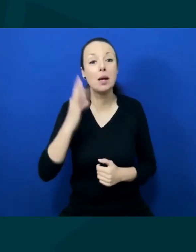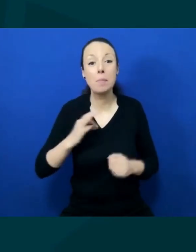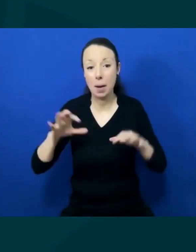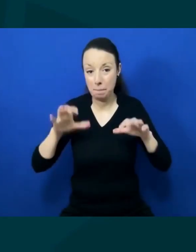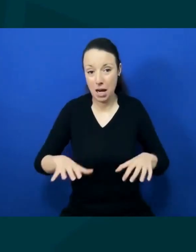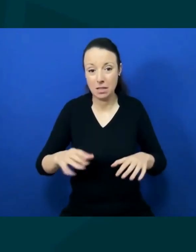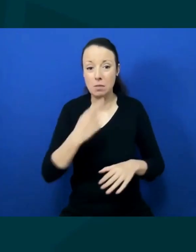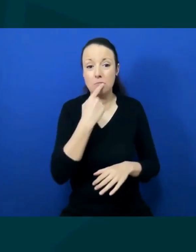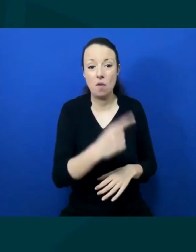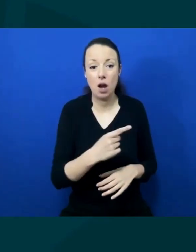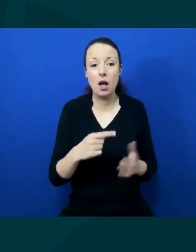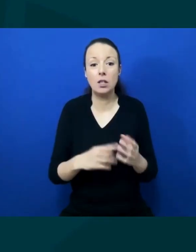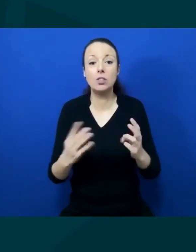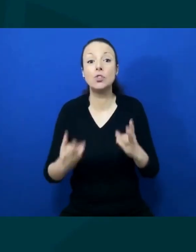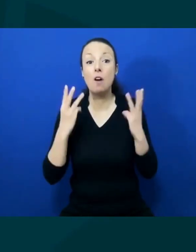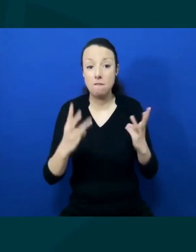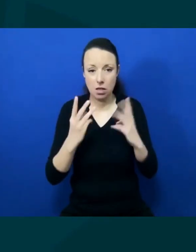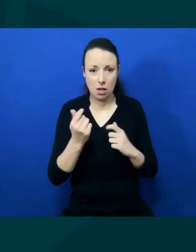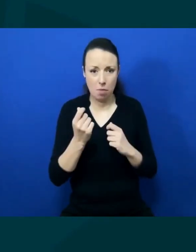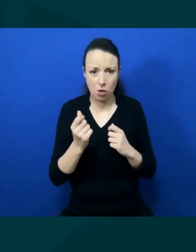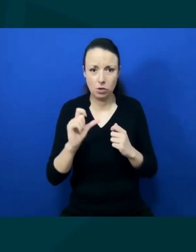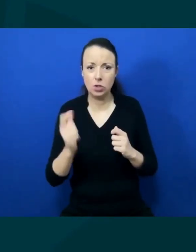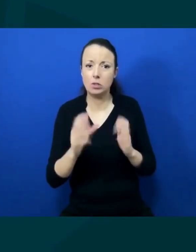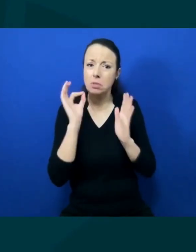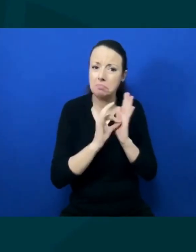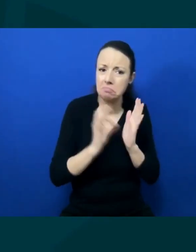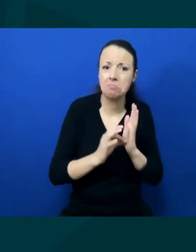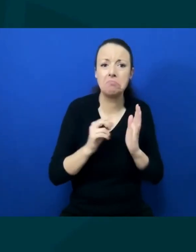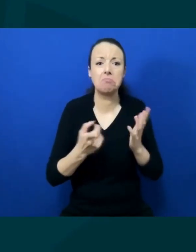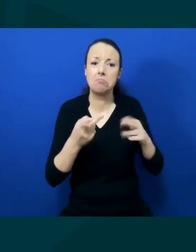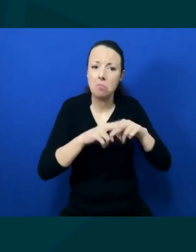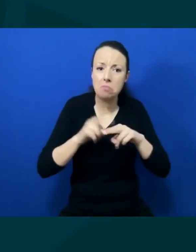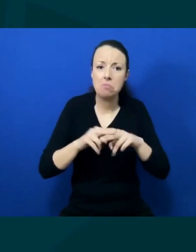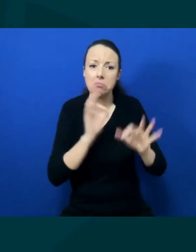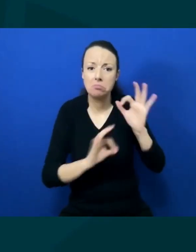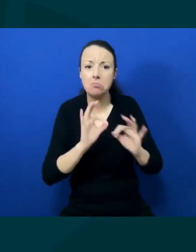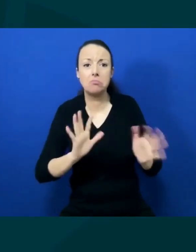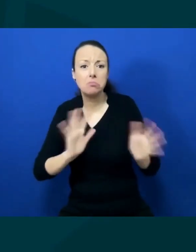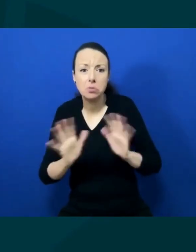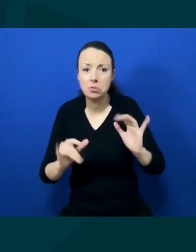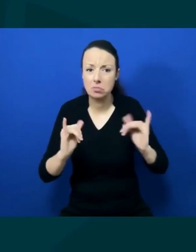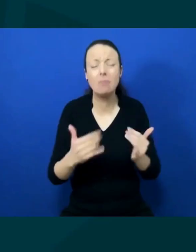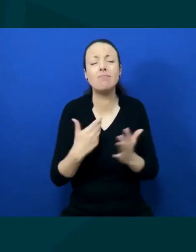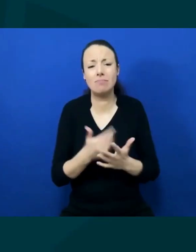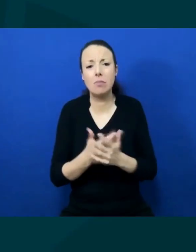resources, just as Mr. President said, the